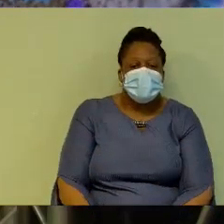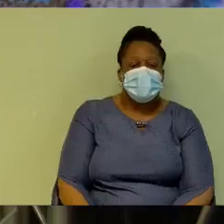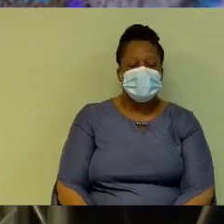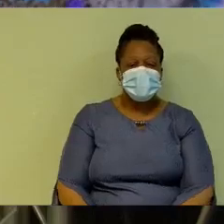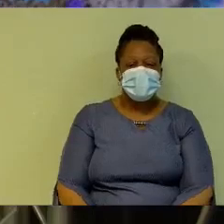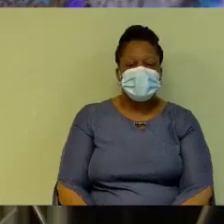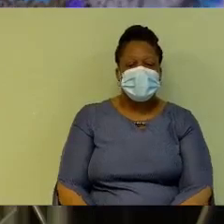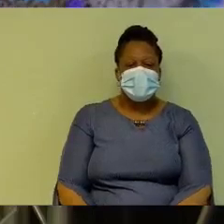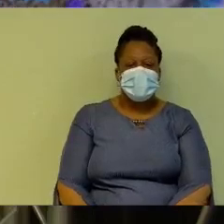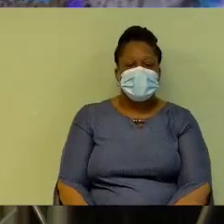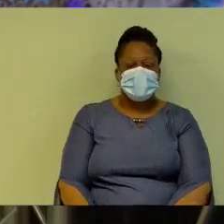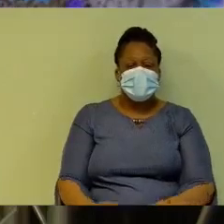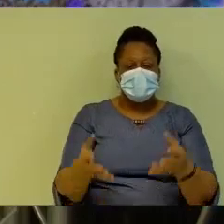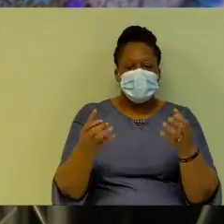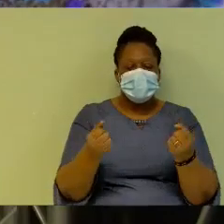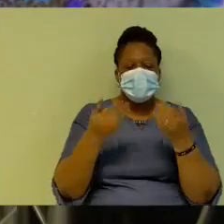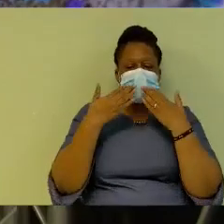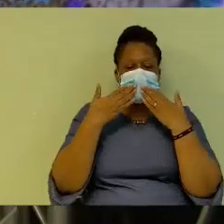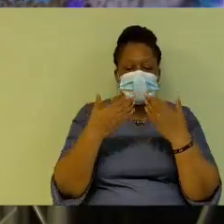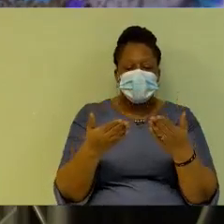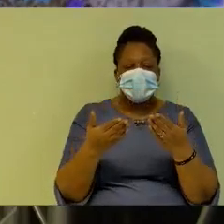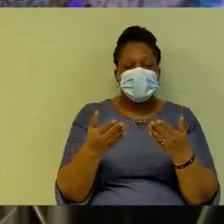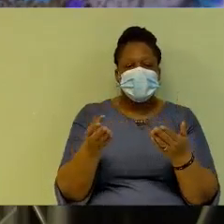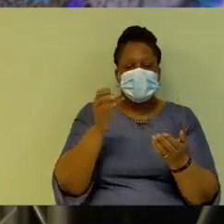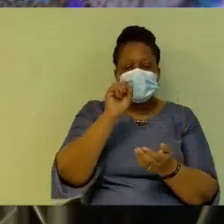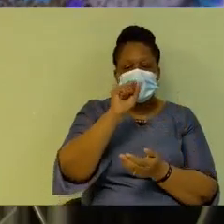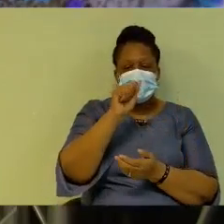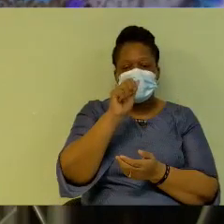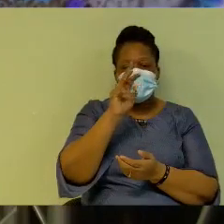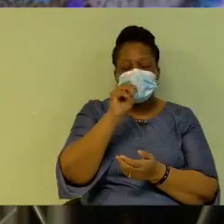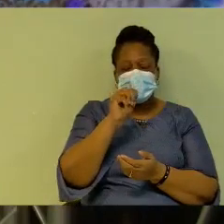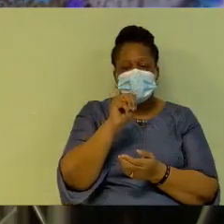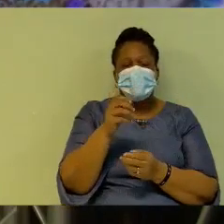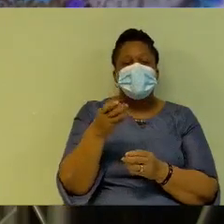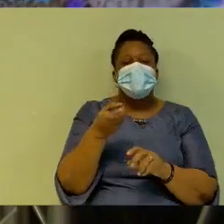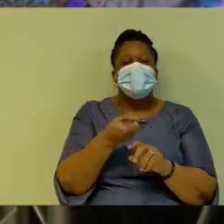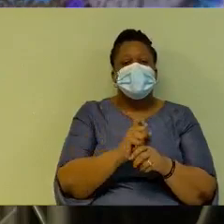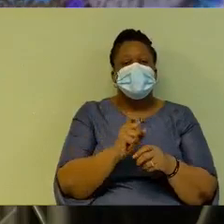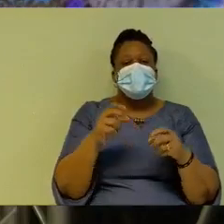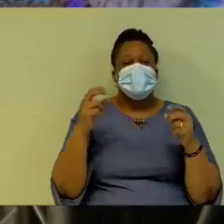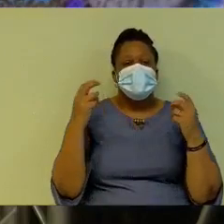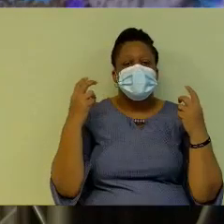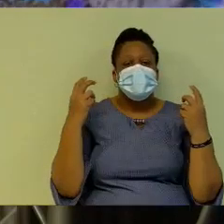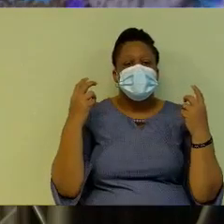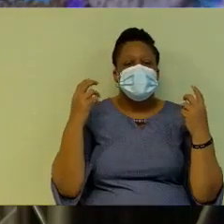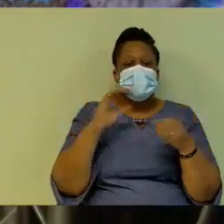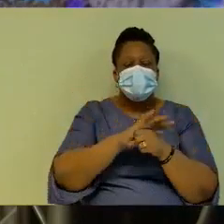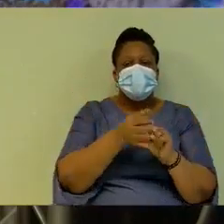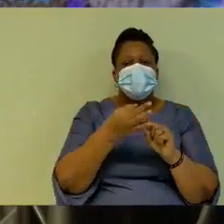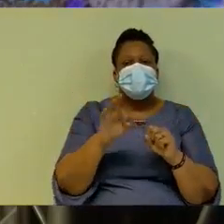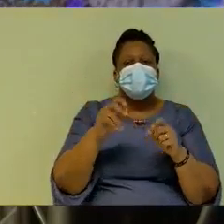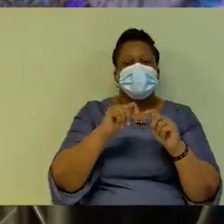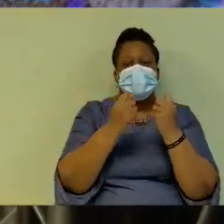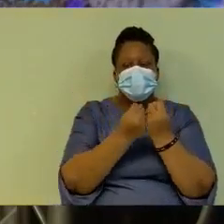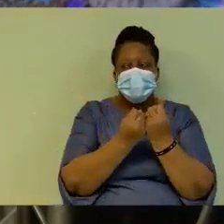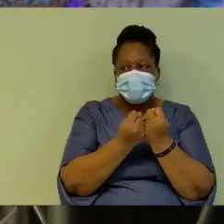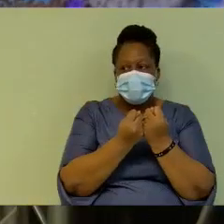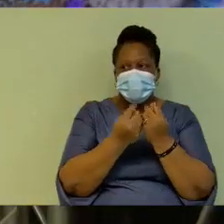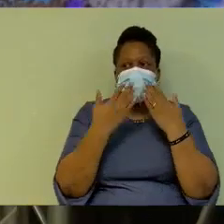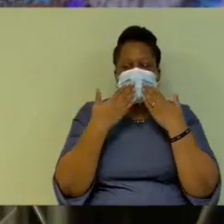Additionally, Mr. Abdias Samuel, Chair of the COVID-19 National Task Force, we say thank you to